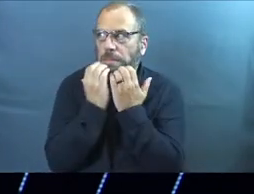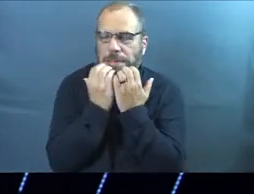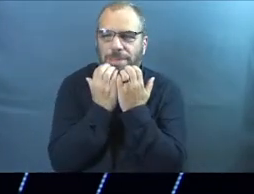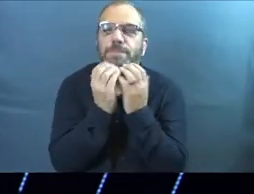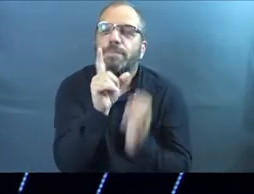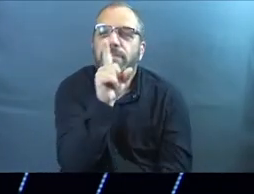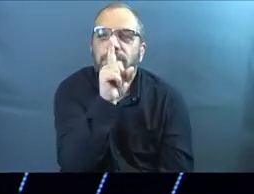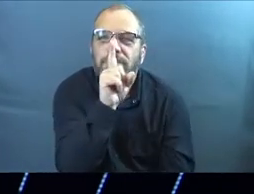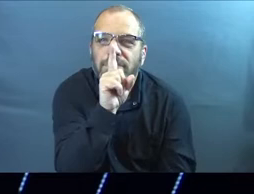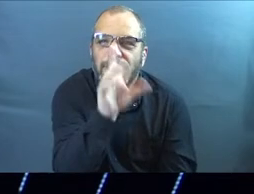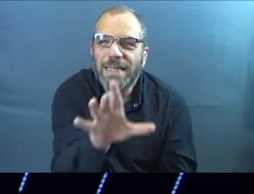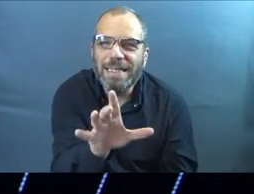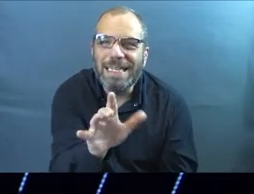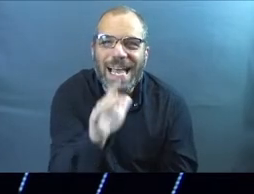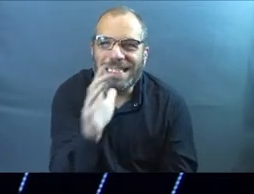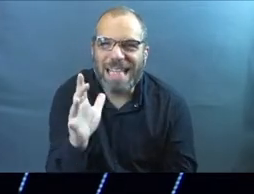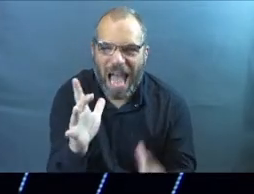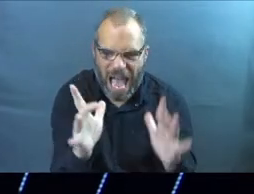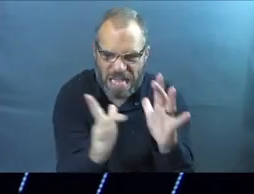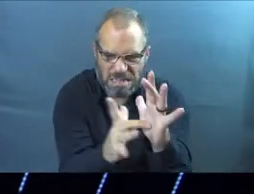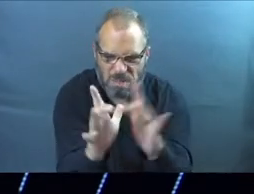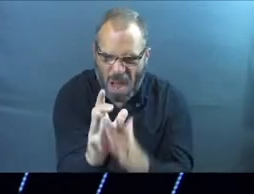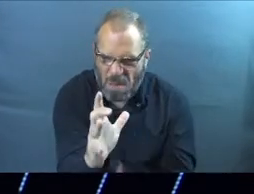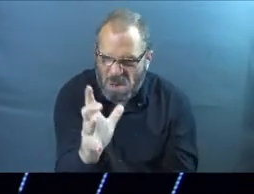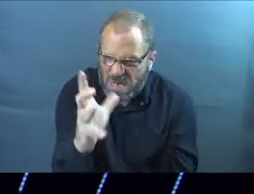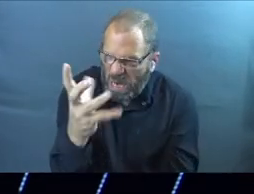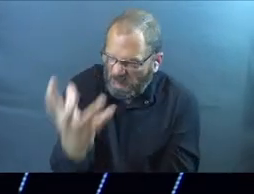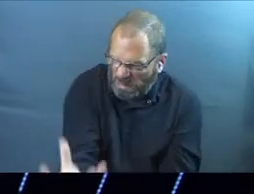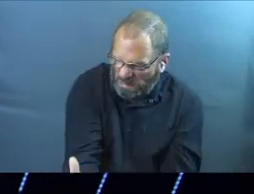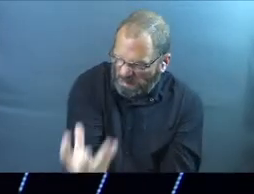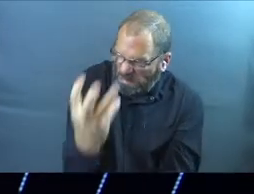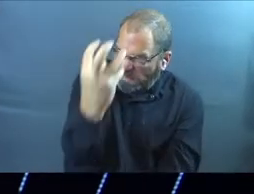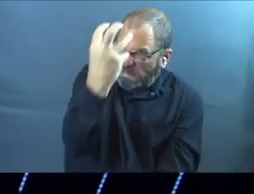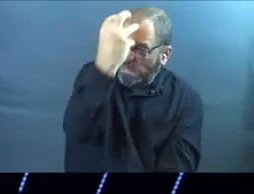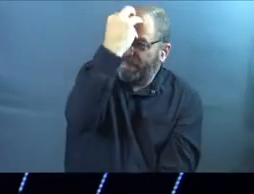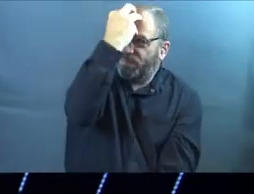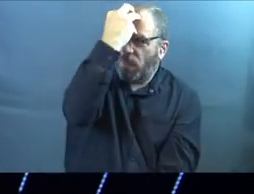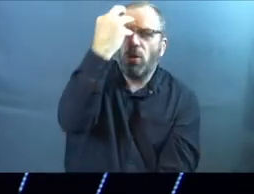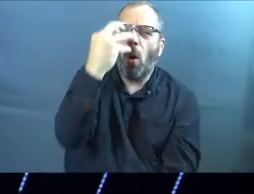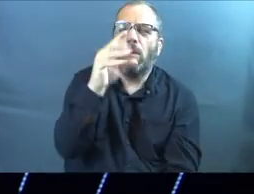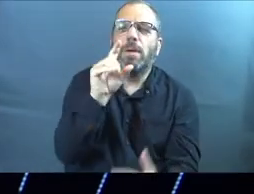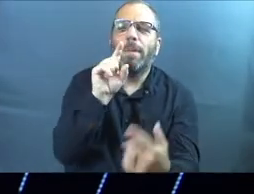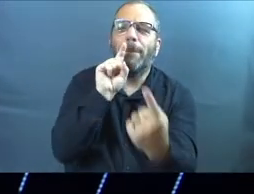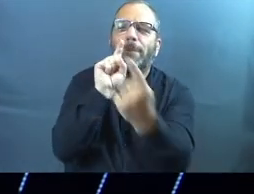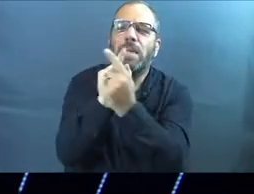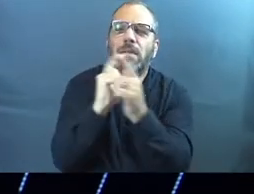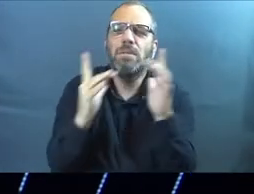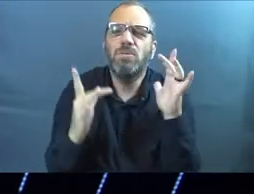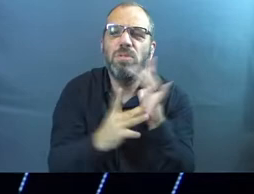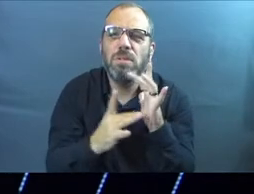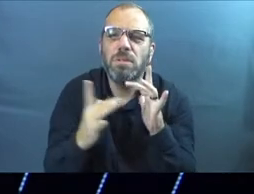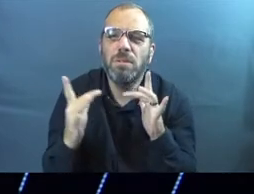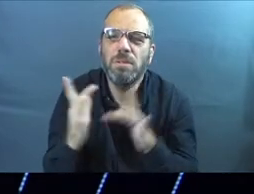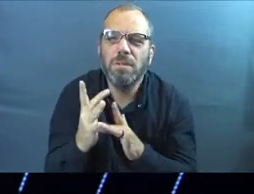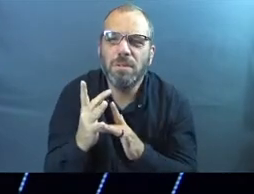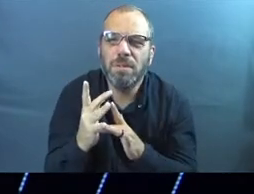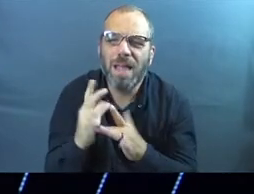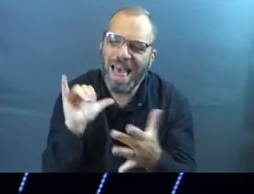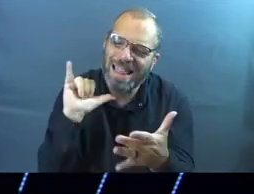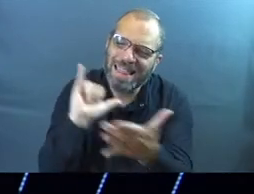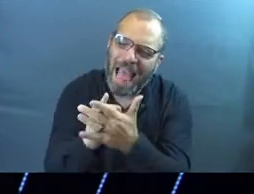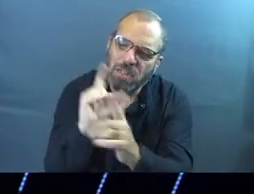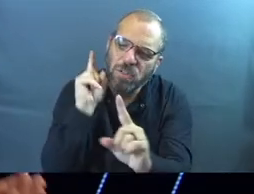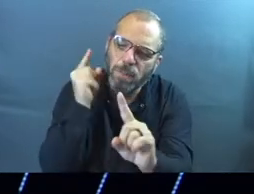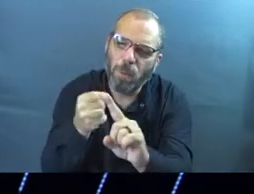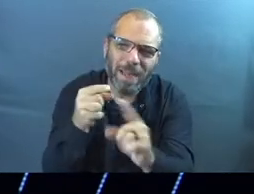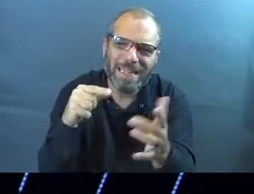It's not about getting a mass of scripture into your brain. It's about meeting with Jesus. That's what it's about.